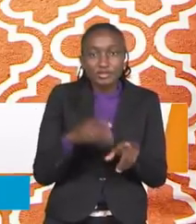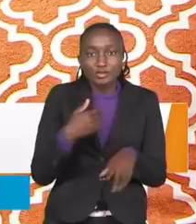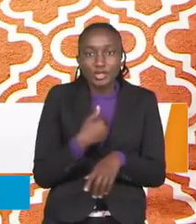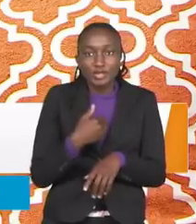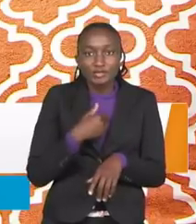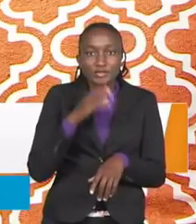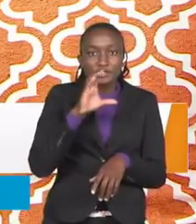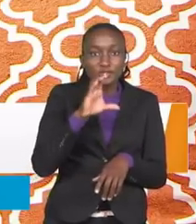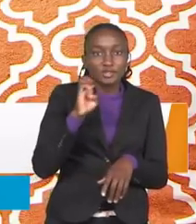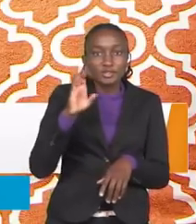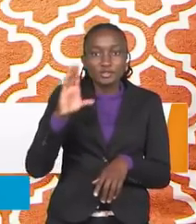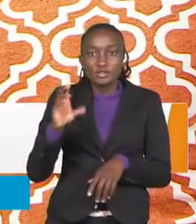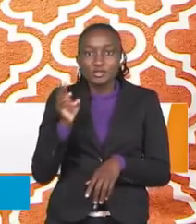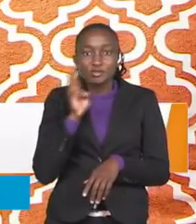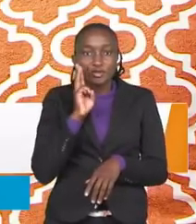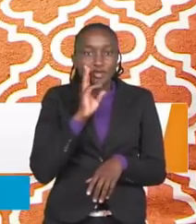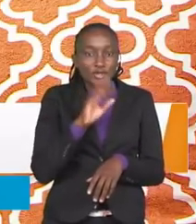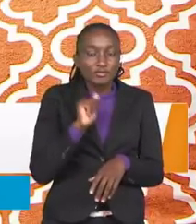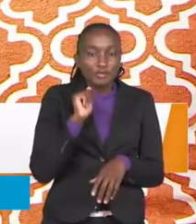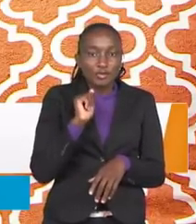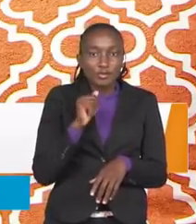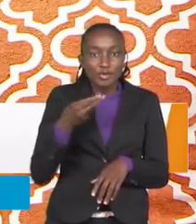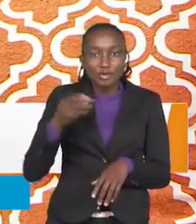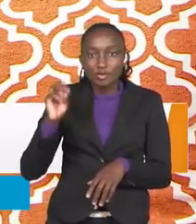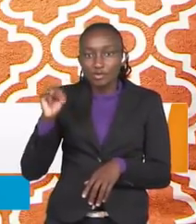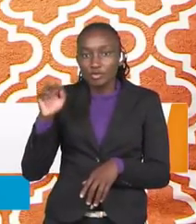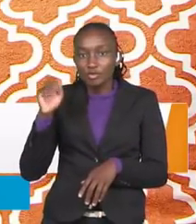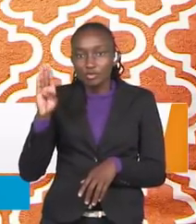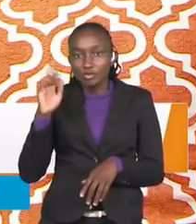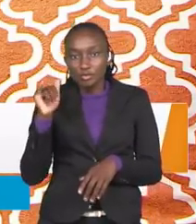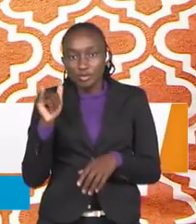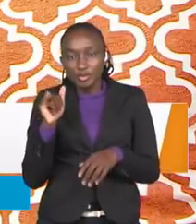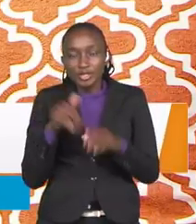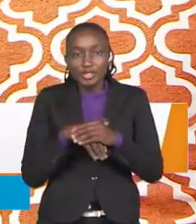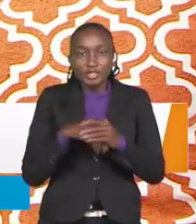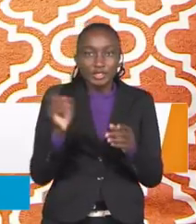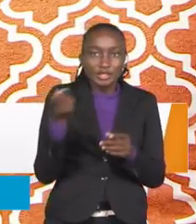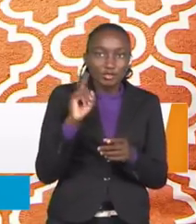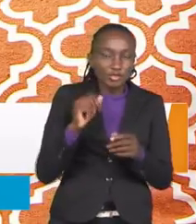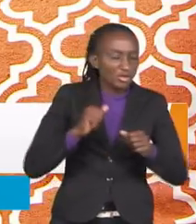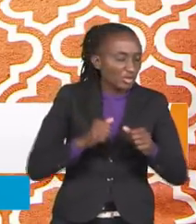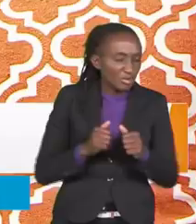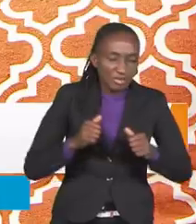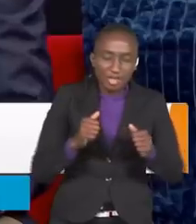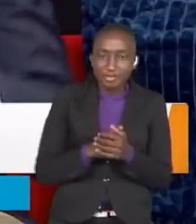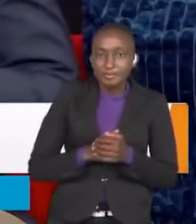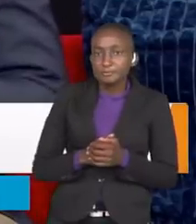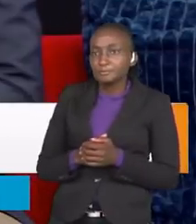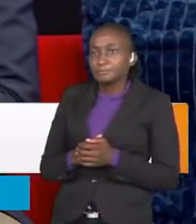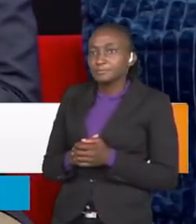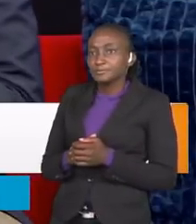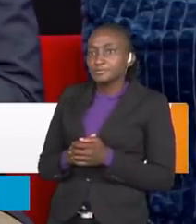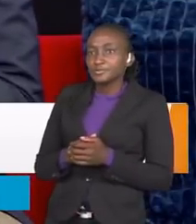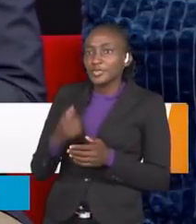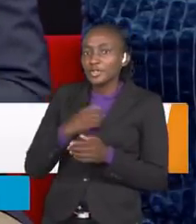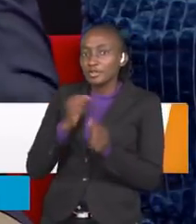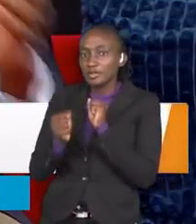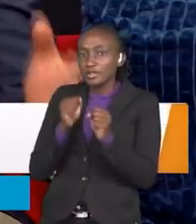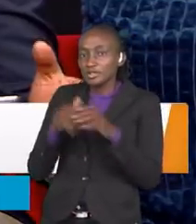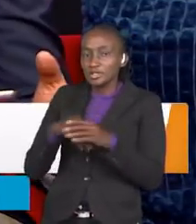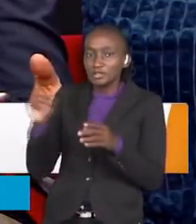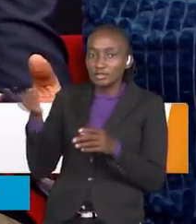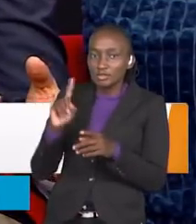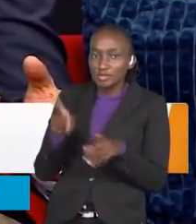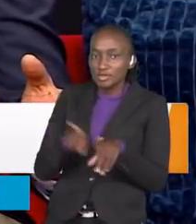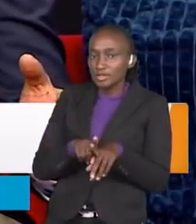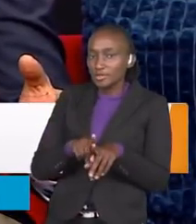the CEC water from Homa Bay in Nairobi flagging off our run. So we're really excited. So there'll be runs in Nairobi and Homa